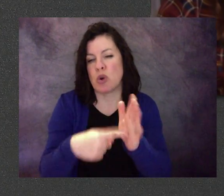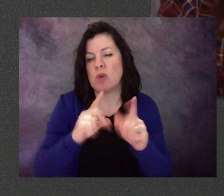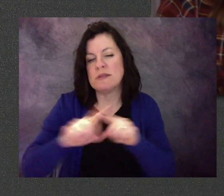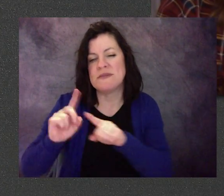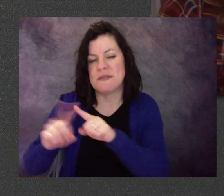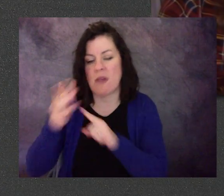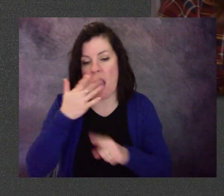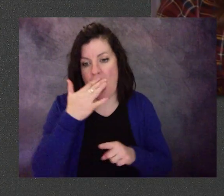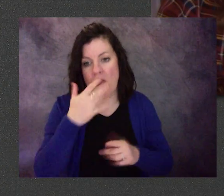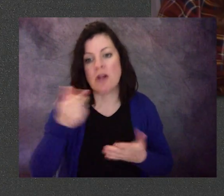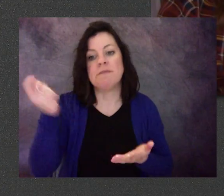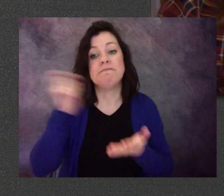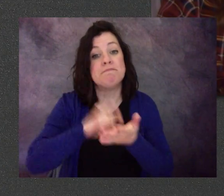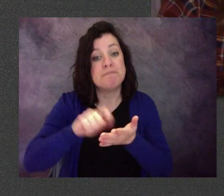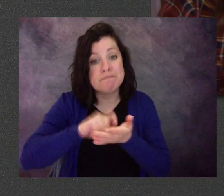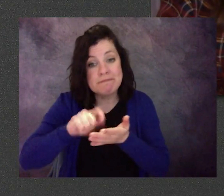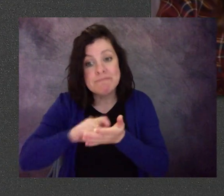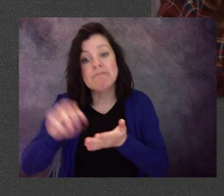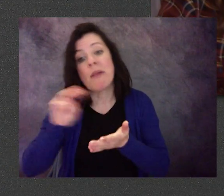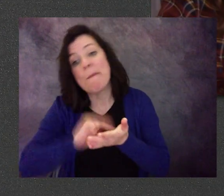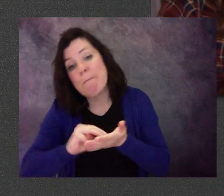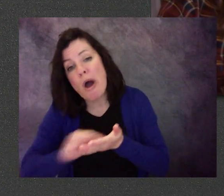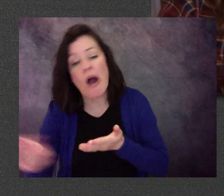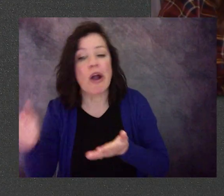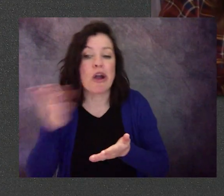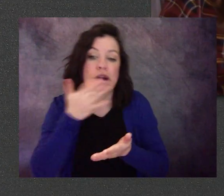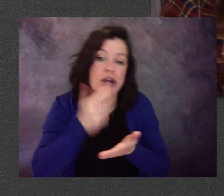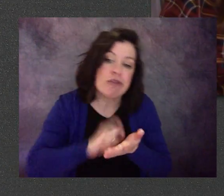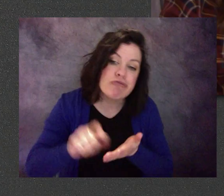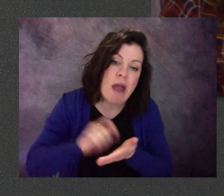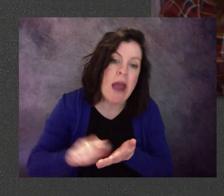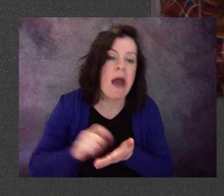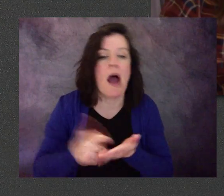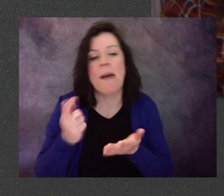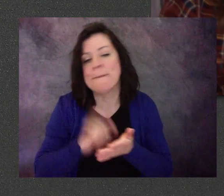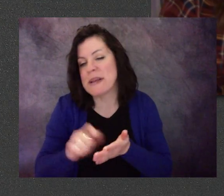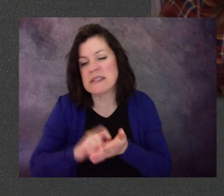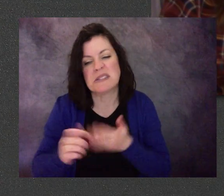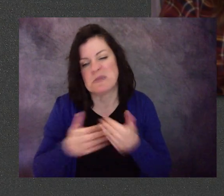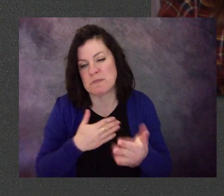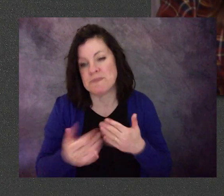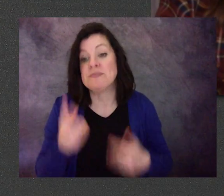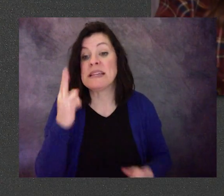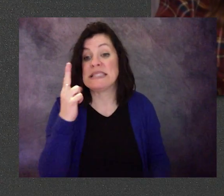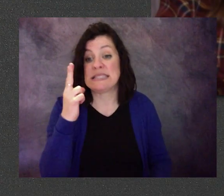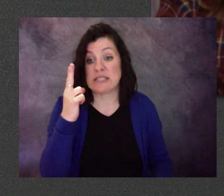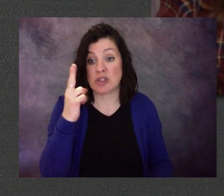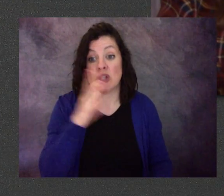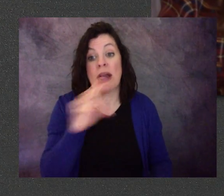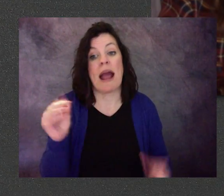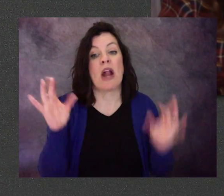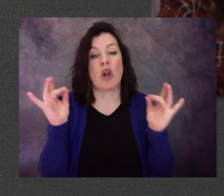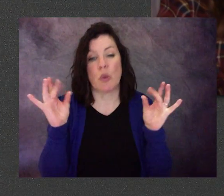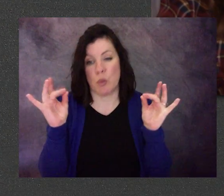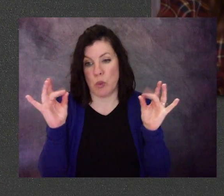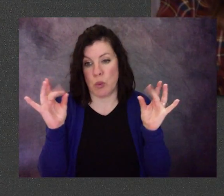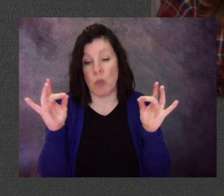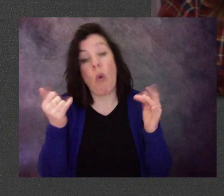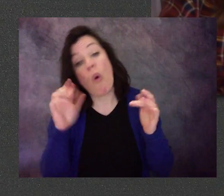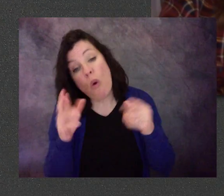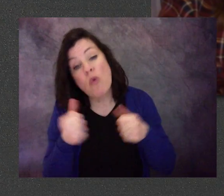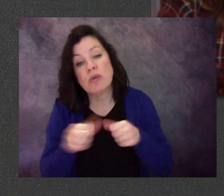either markers, crayon colored pencils, anything you have at home, a pair of scissors, and last, some glue or